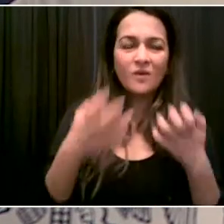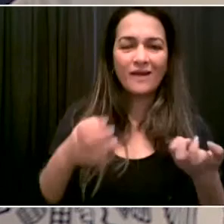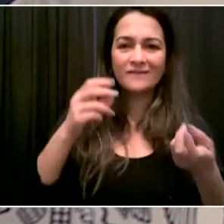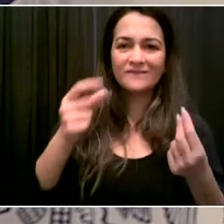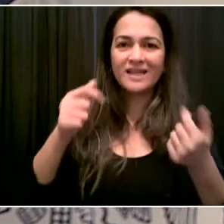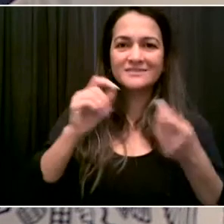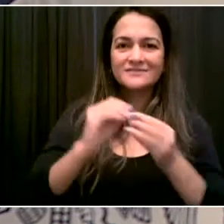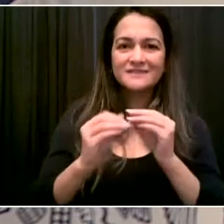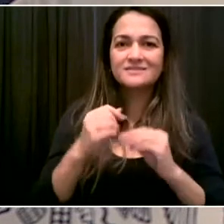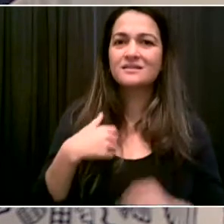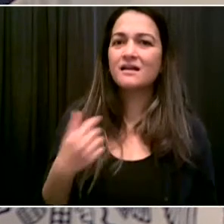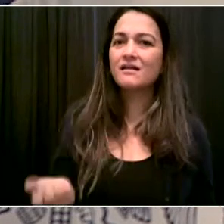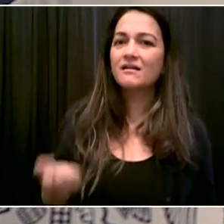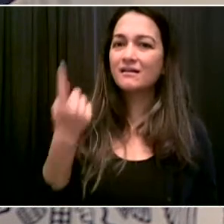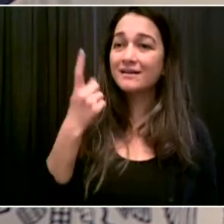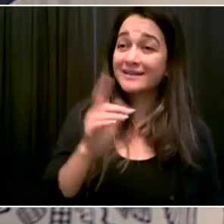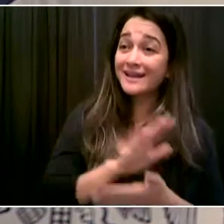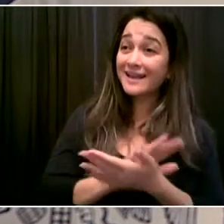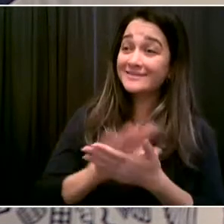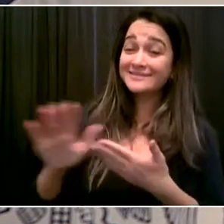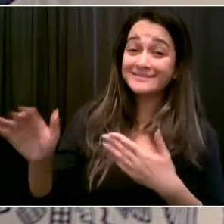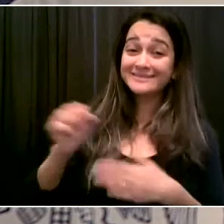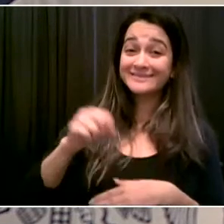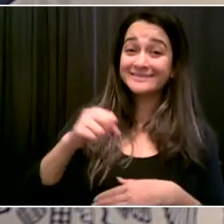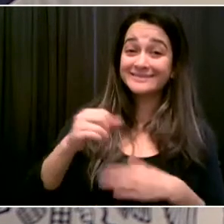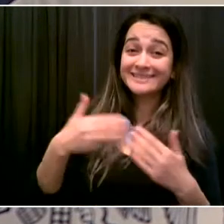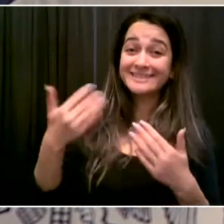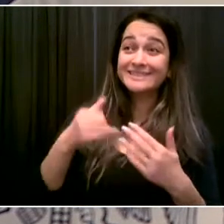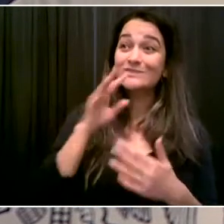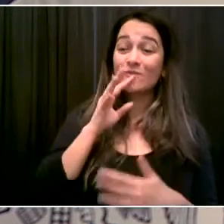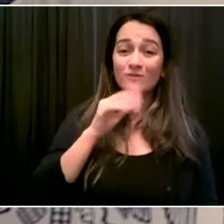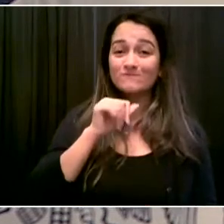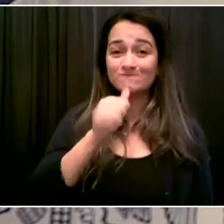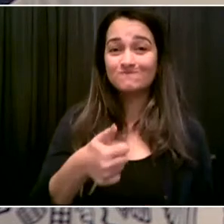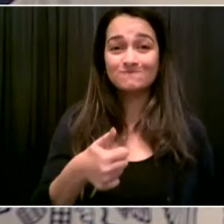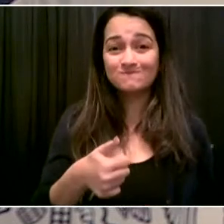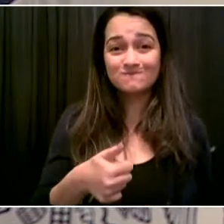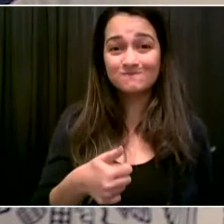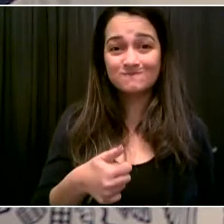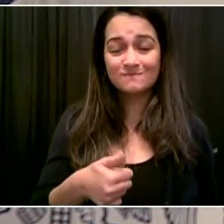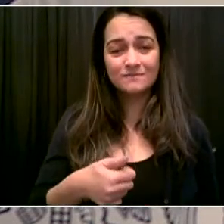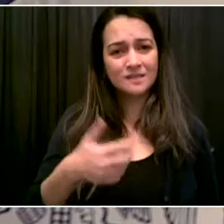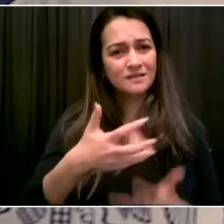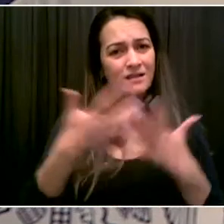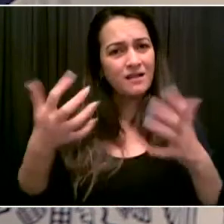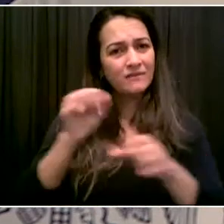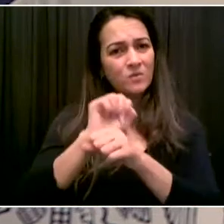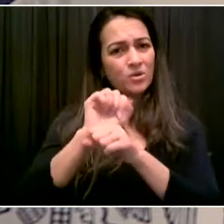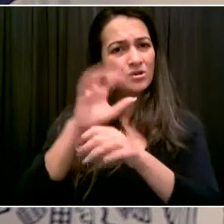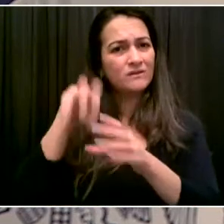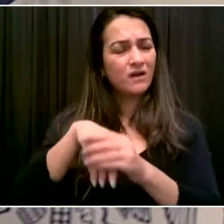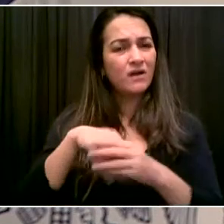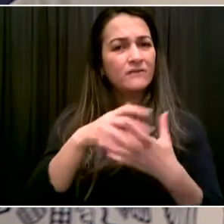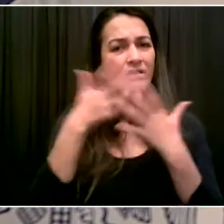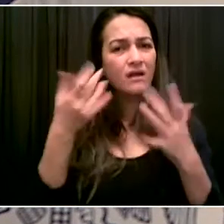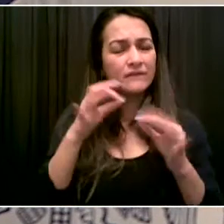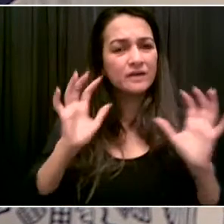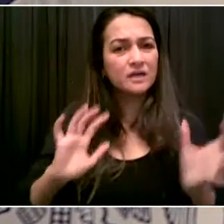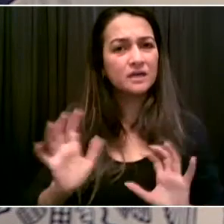work it's going to take to undo the American reality, which is heavy on cars, heavy on